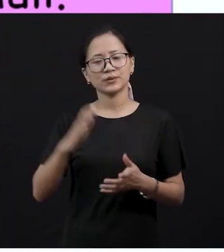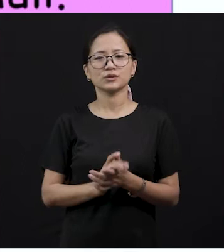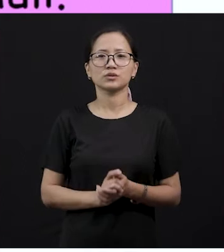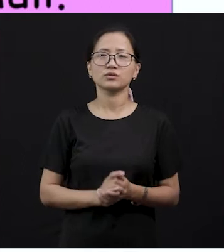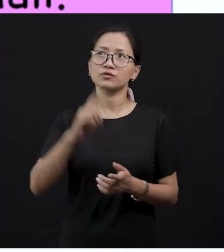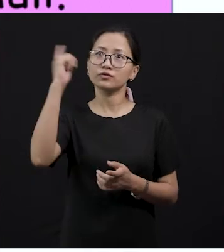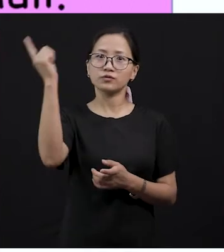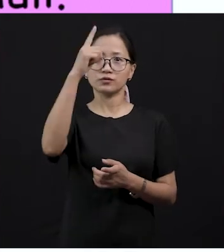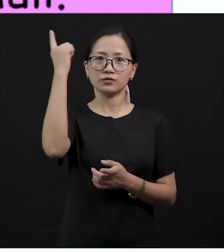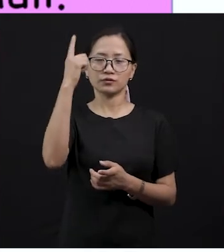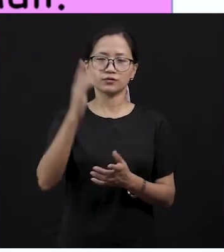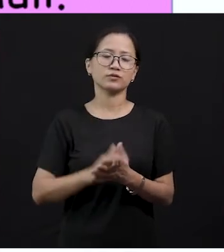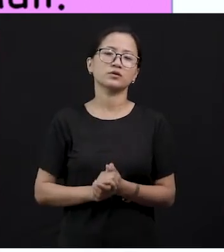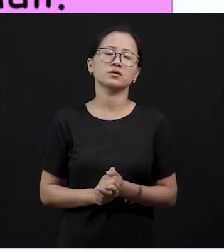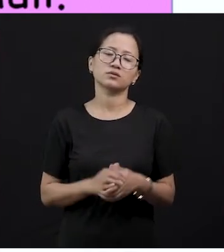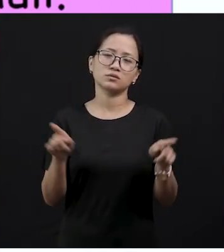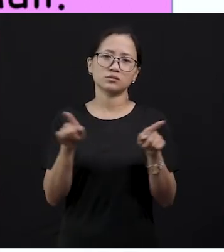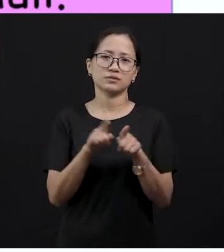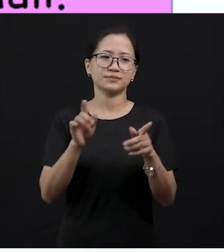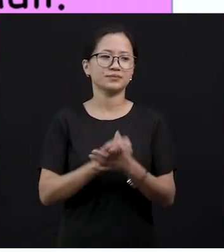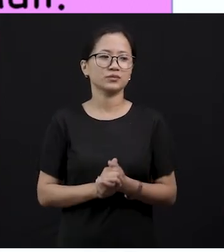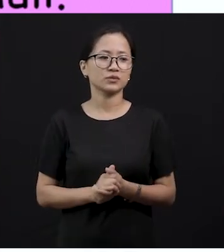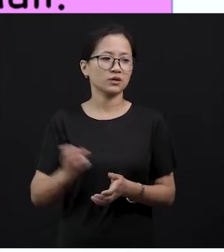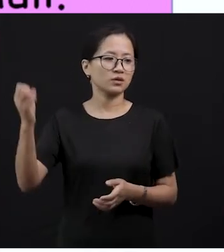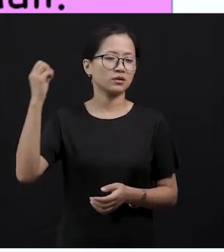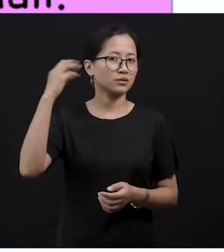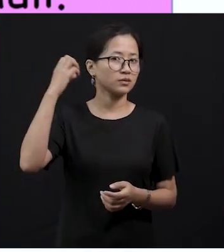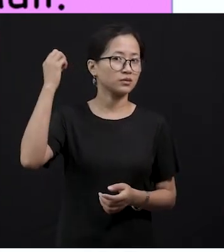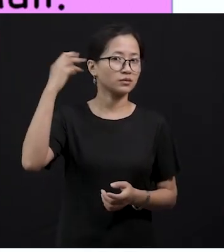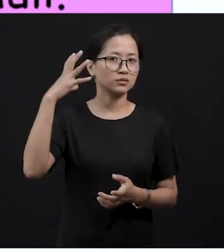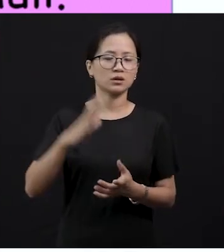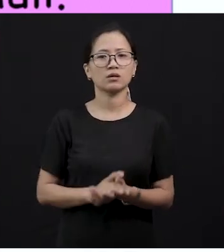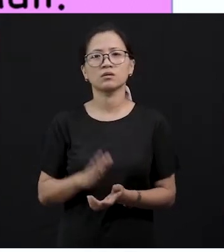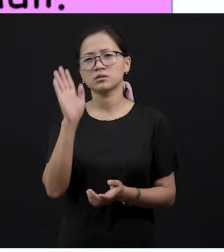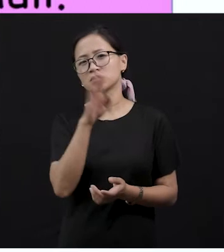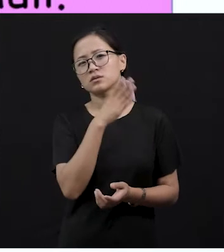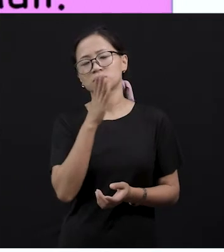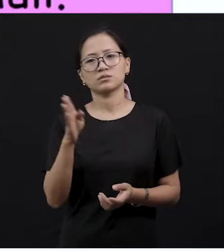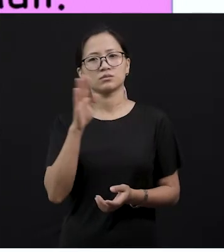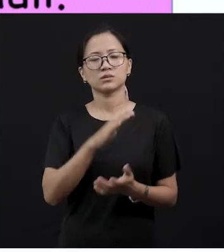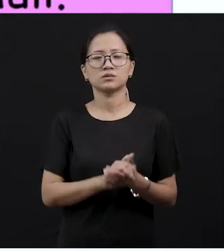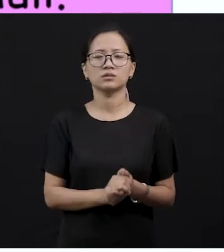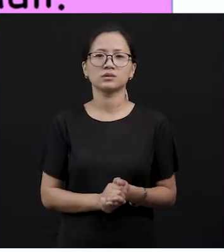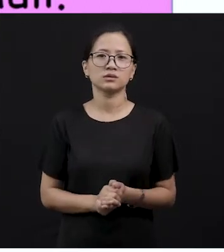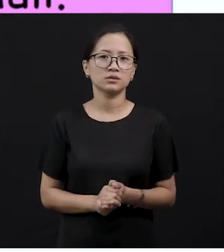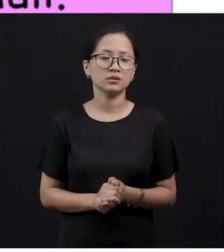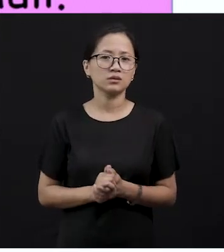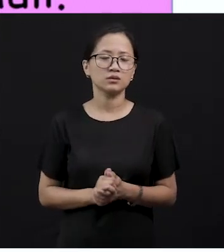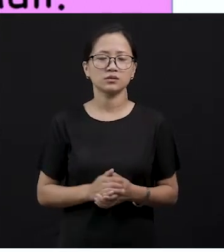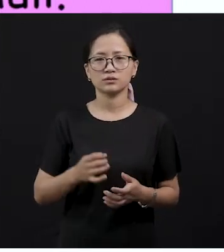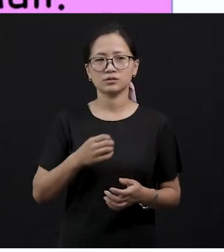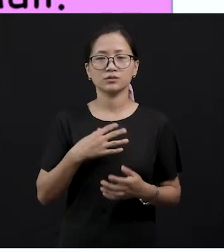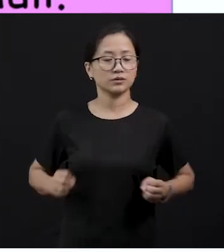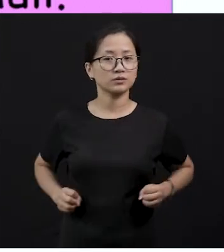fan yourself. That is a stimulus. Heat is also a stimulus. Sound. If you listen to music, then you like it. And you beat, you start